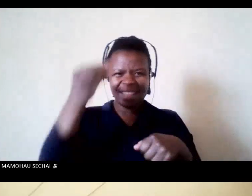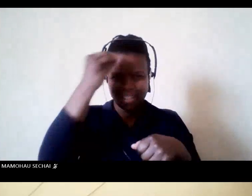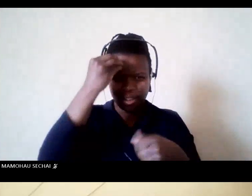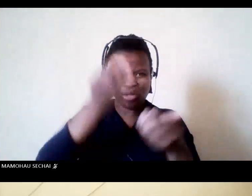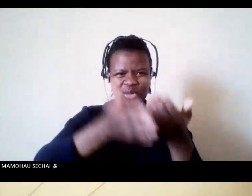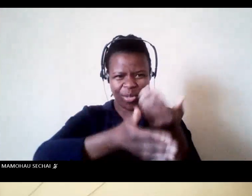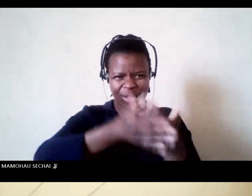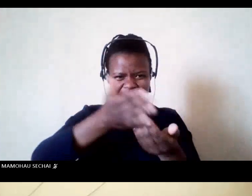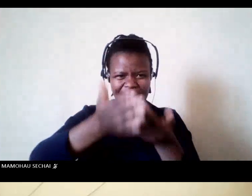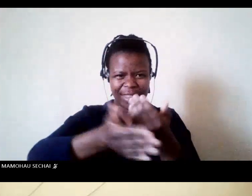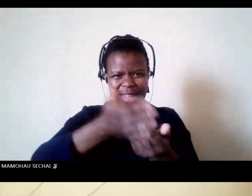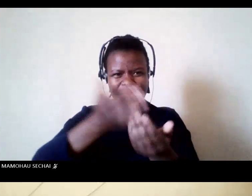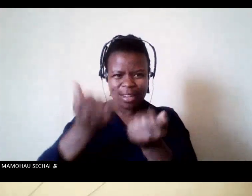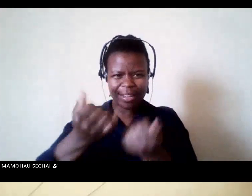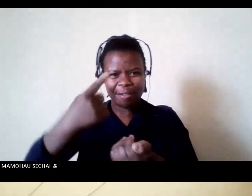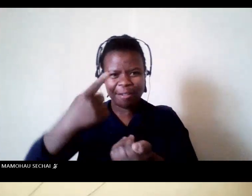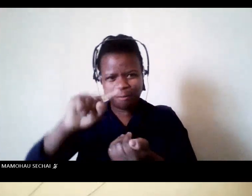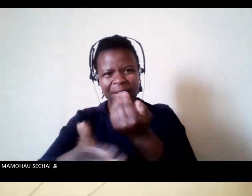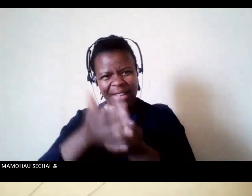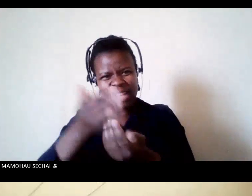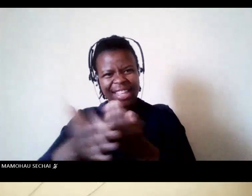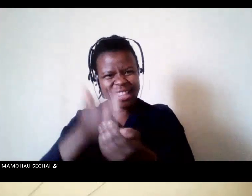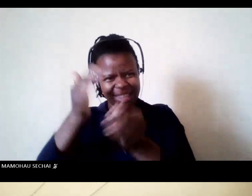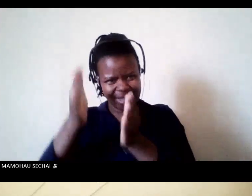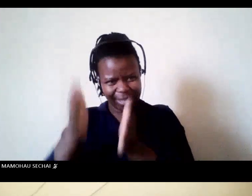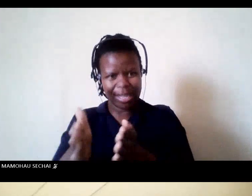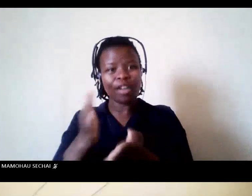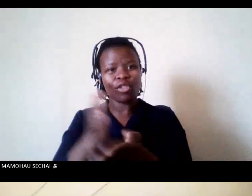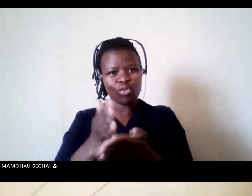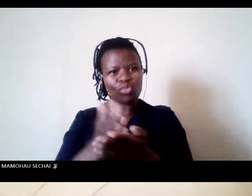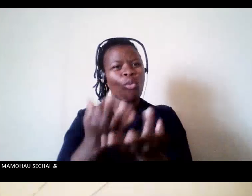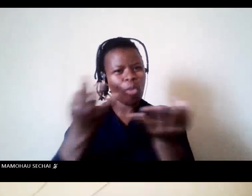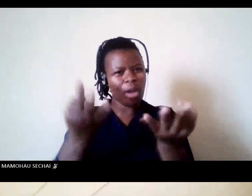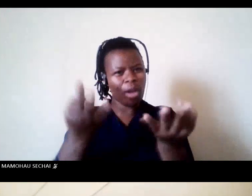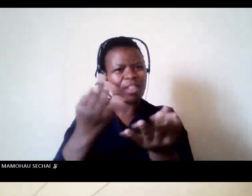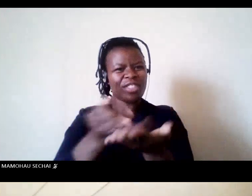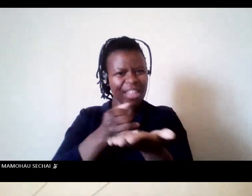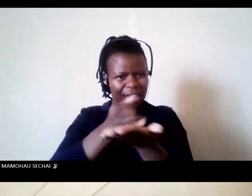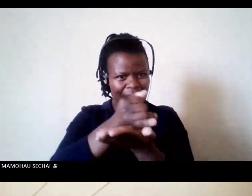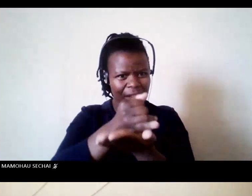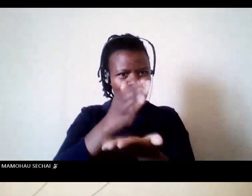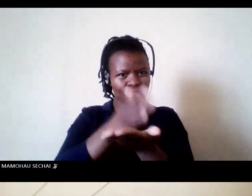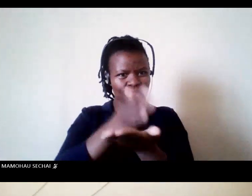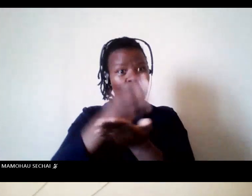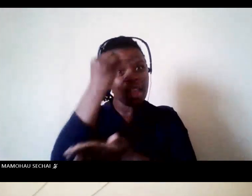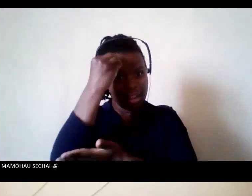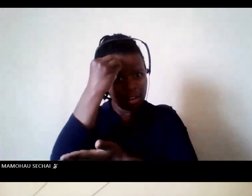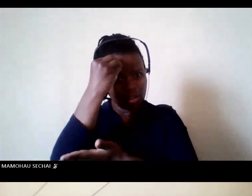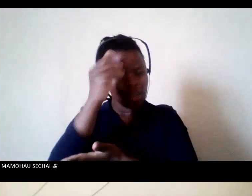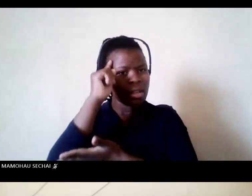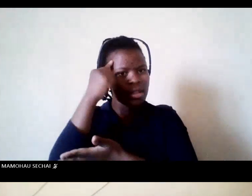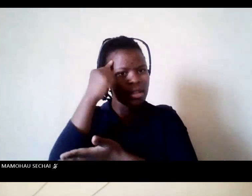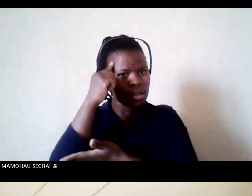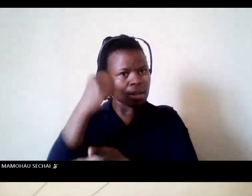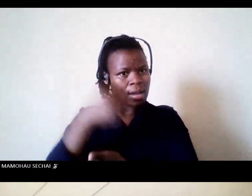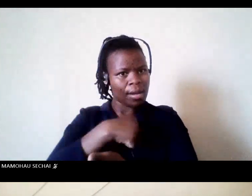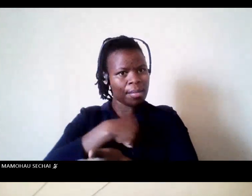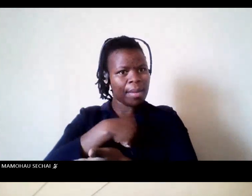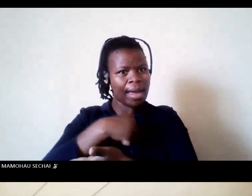Ike, that you mentioned earlier on, which is always an issue. I think in my study as well,